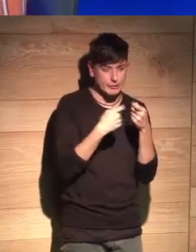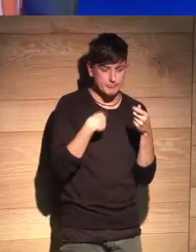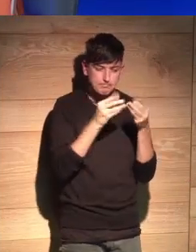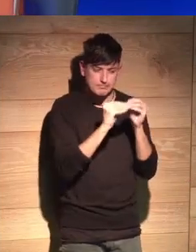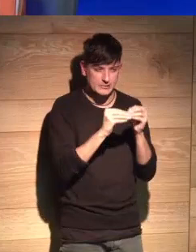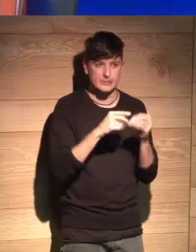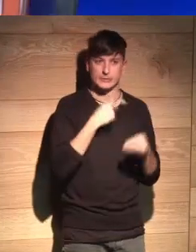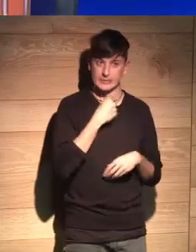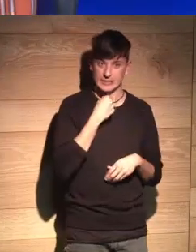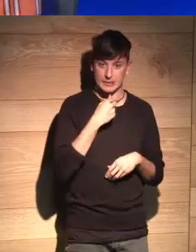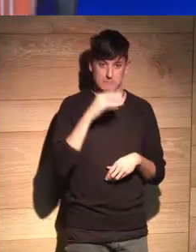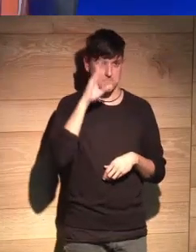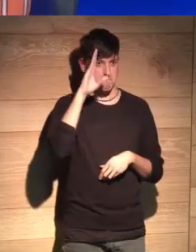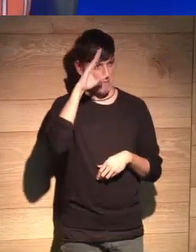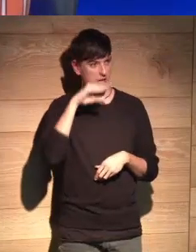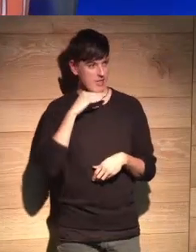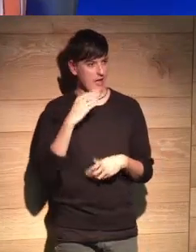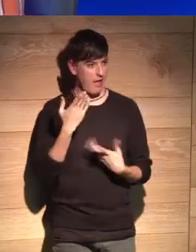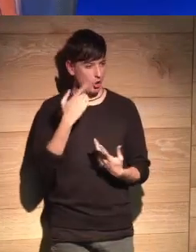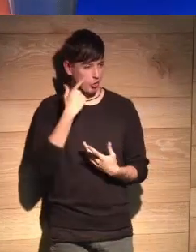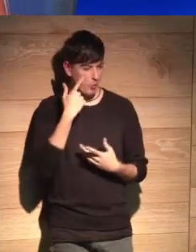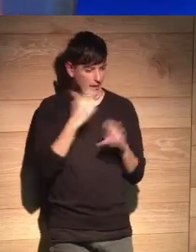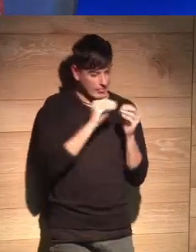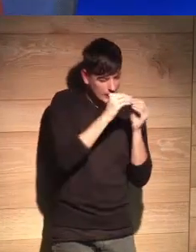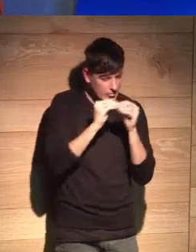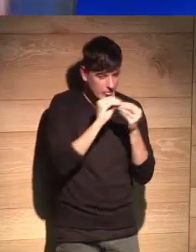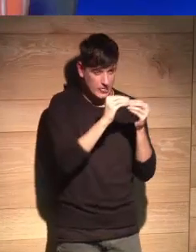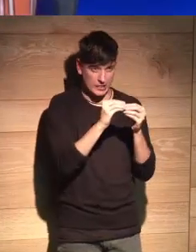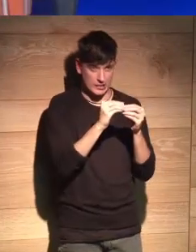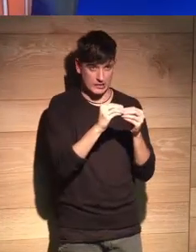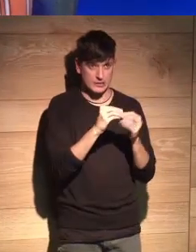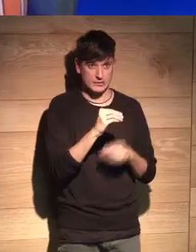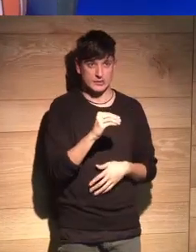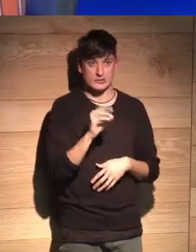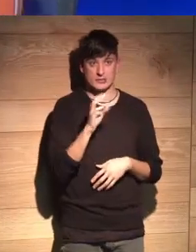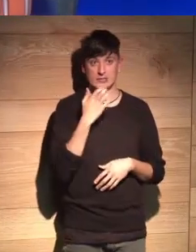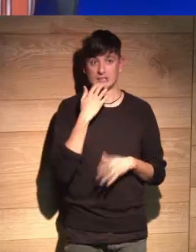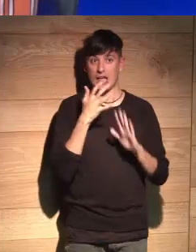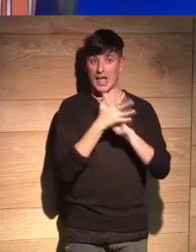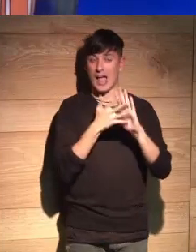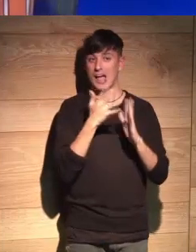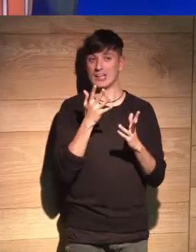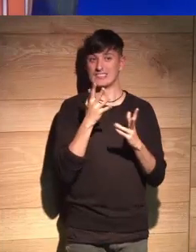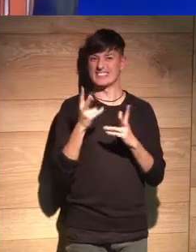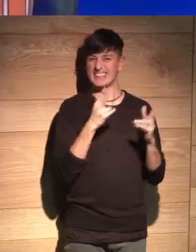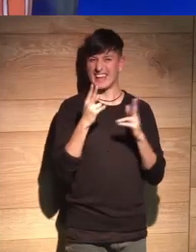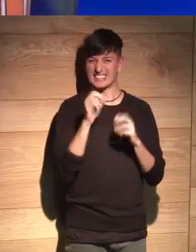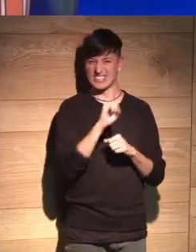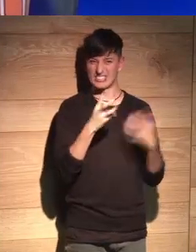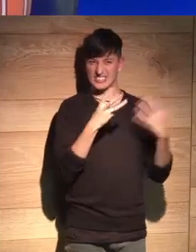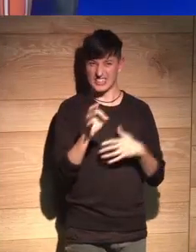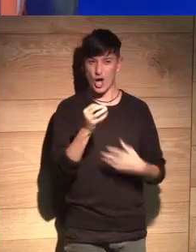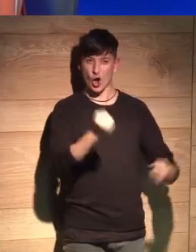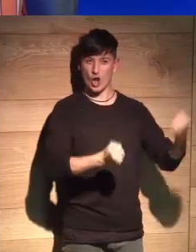mend the toys when they were broken. My father was a sort of MacGyver. He was able to